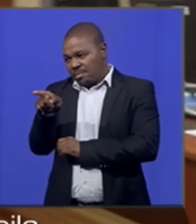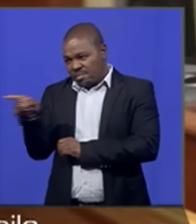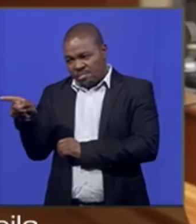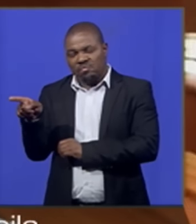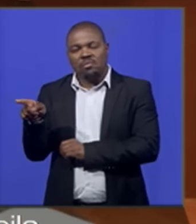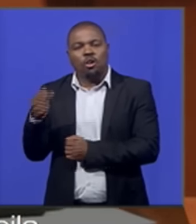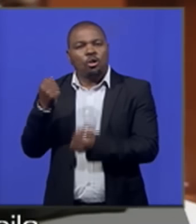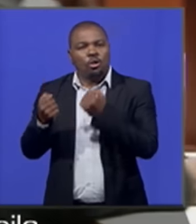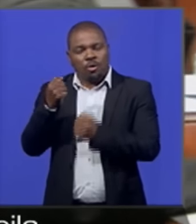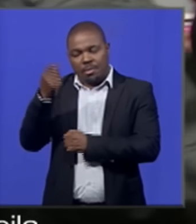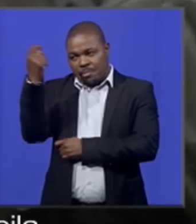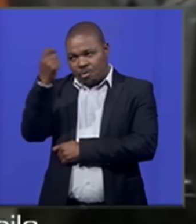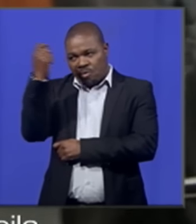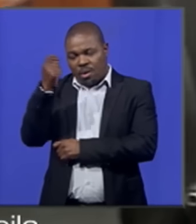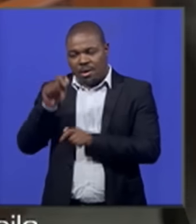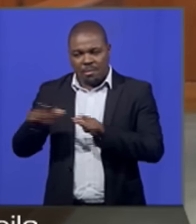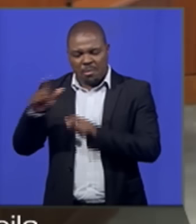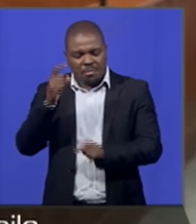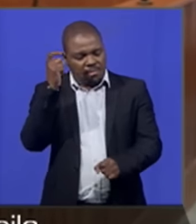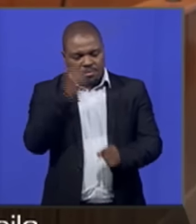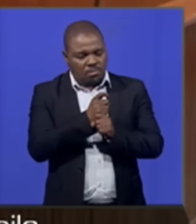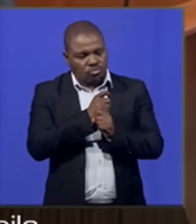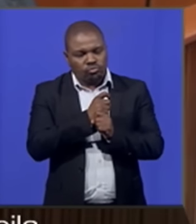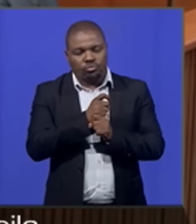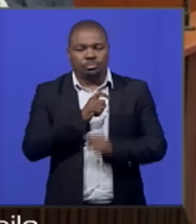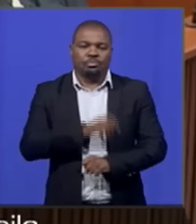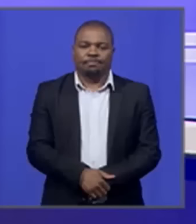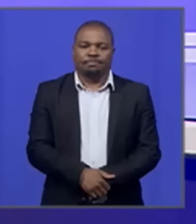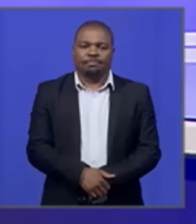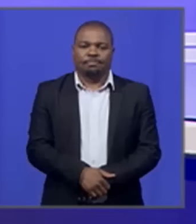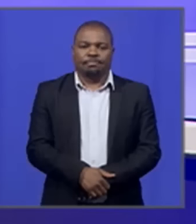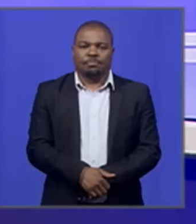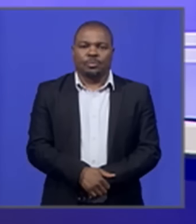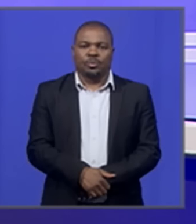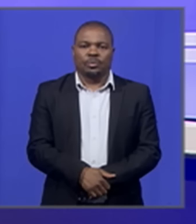ya magistrata wa Polokwane ka Limpopo.